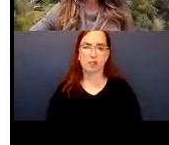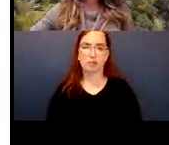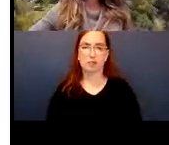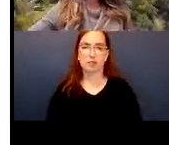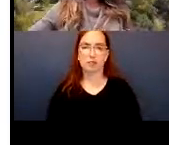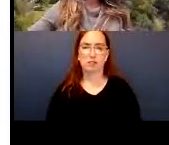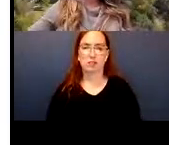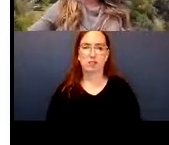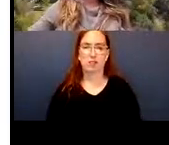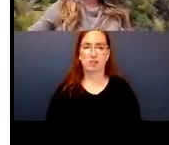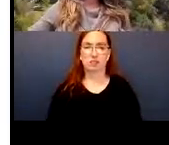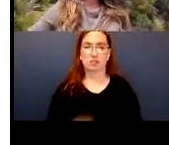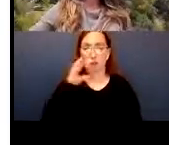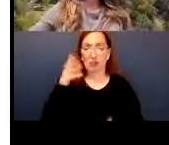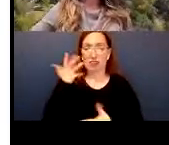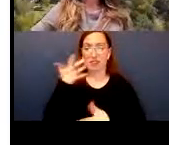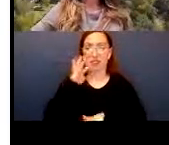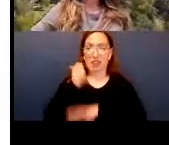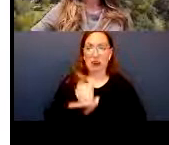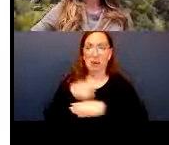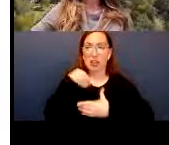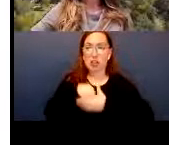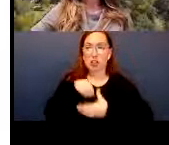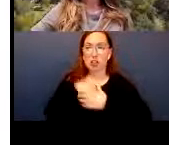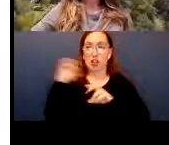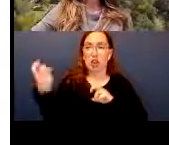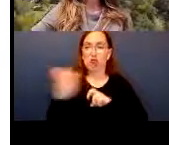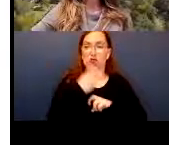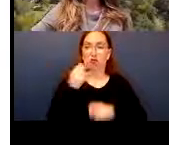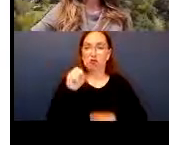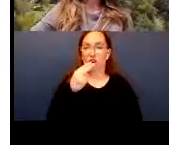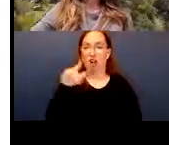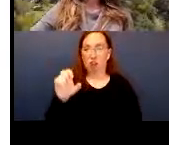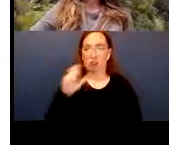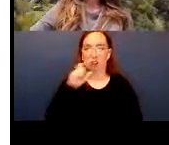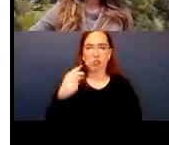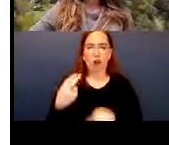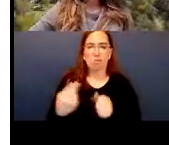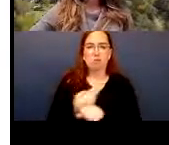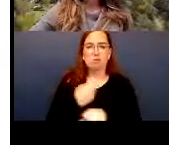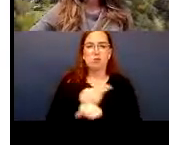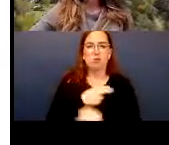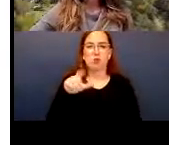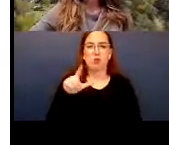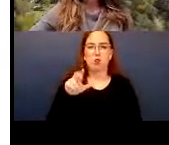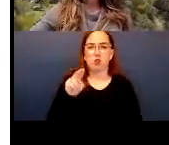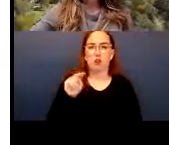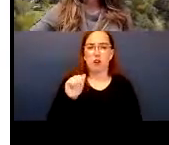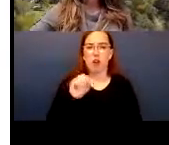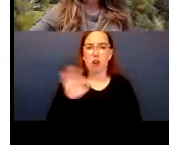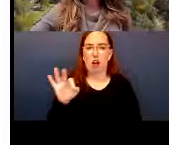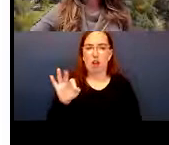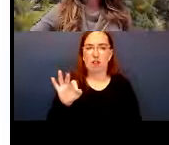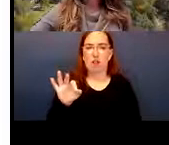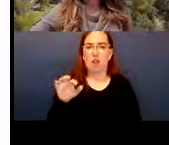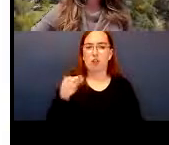The internal shuttle alignment utilizes Lunef Road, which you can see here, to make a loop throughout the park,